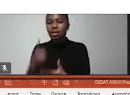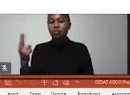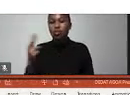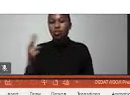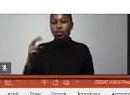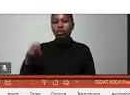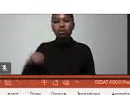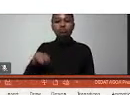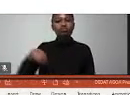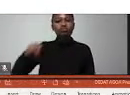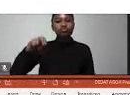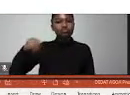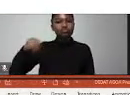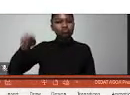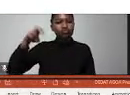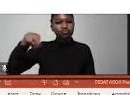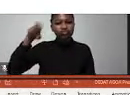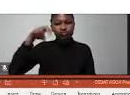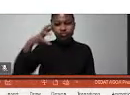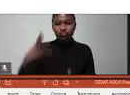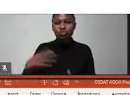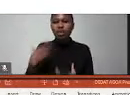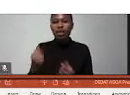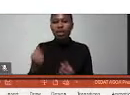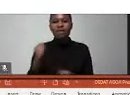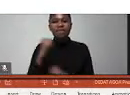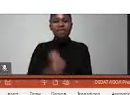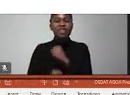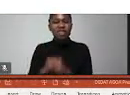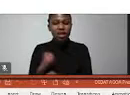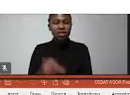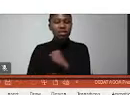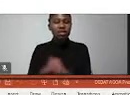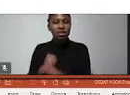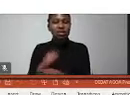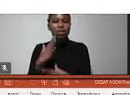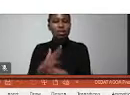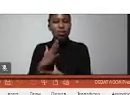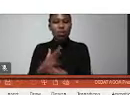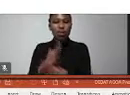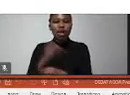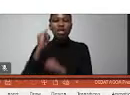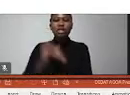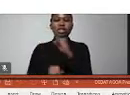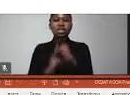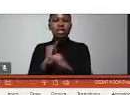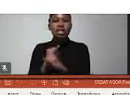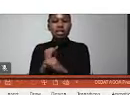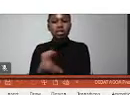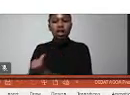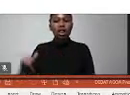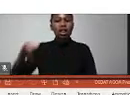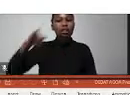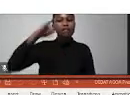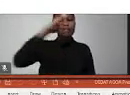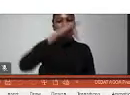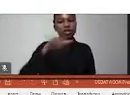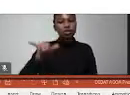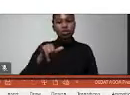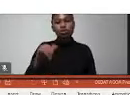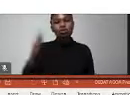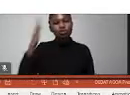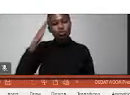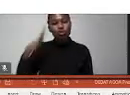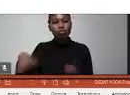I mean, we've just spent years working up towards international direct flights, which, as you know, includes